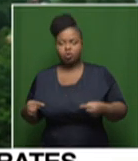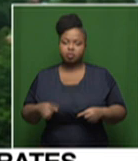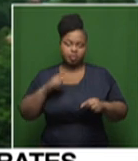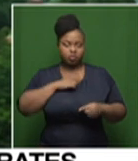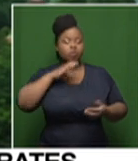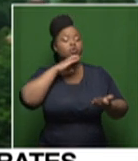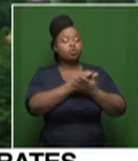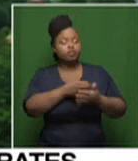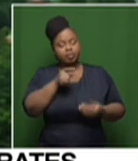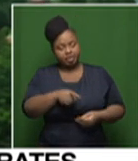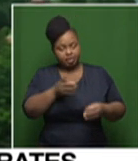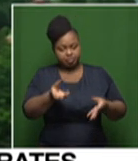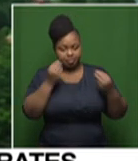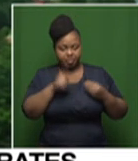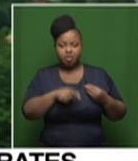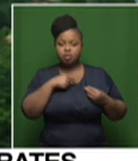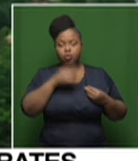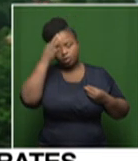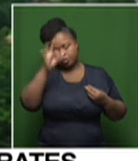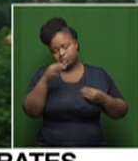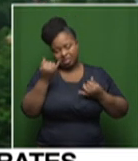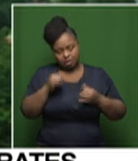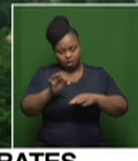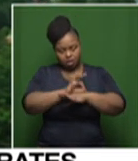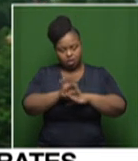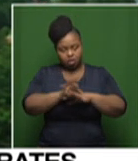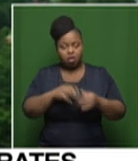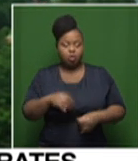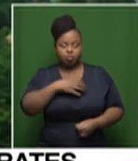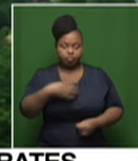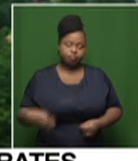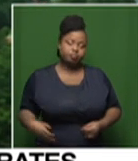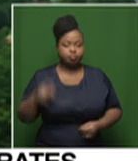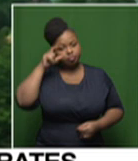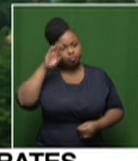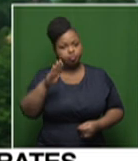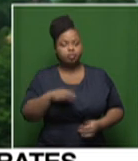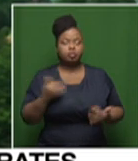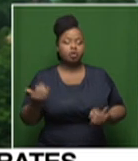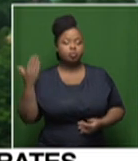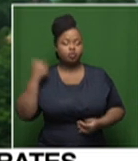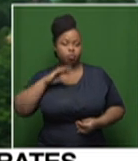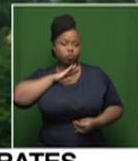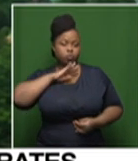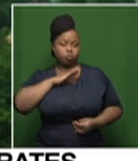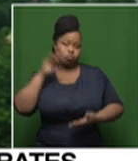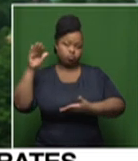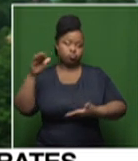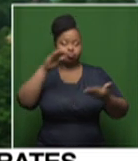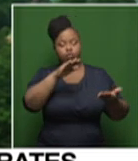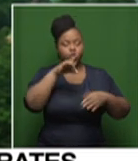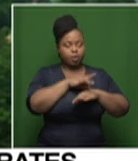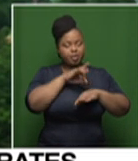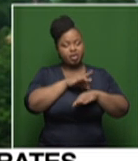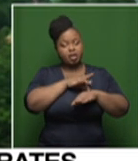So that's something that the government is also working on. President Biden has approved in his arsenal of military medical equipment that's